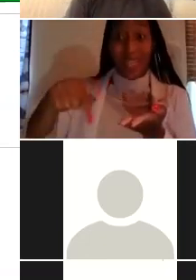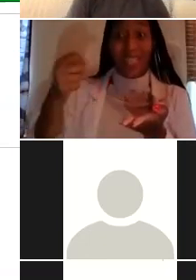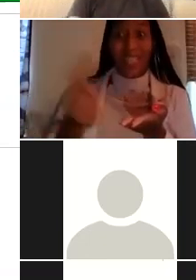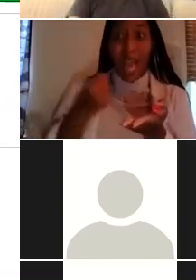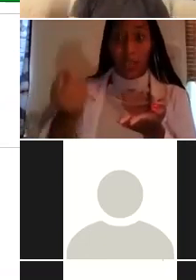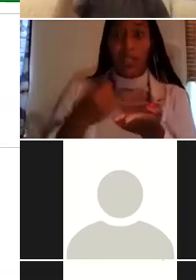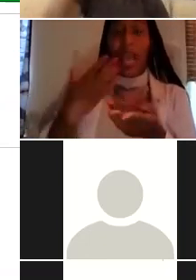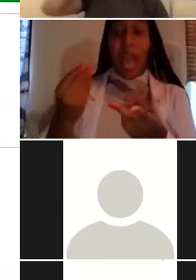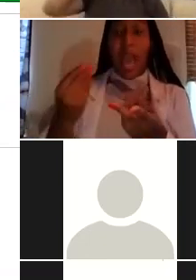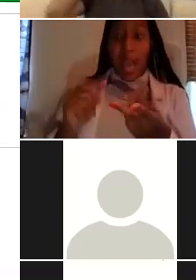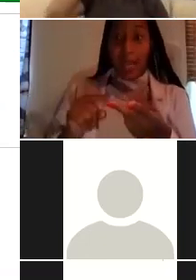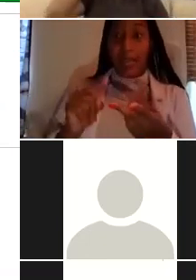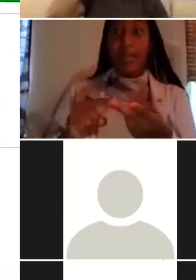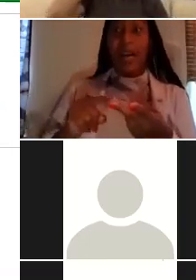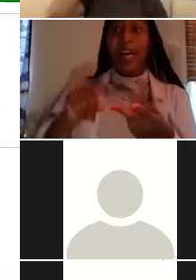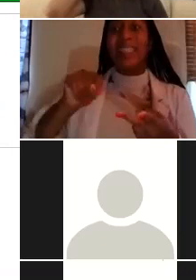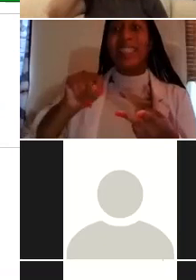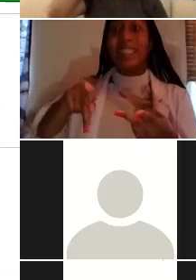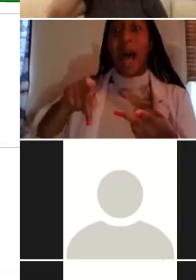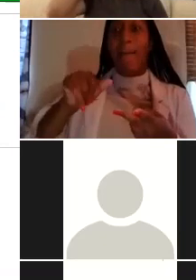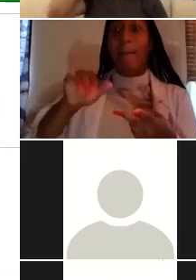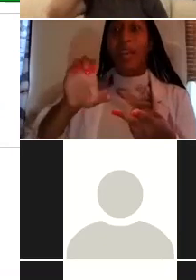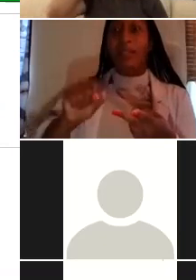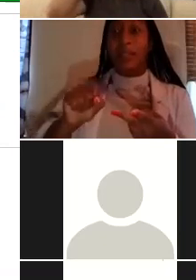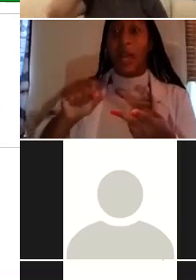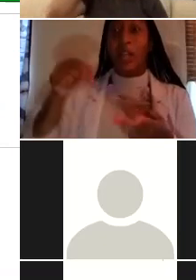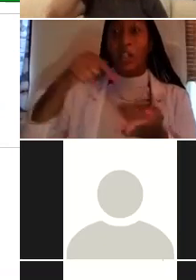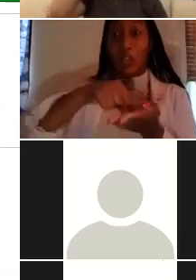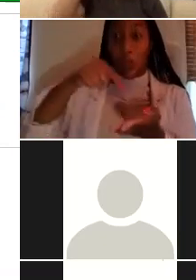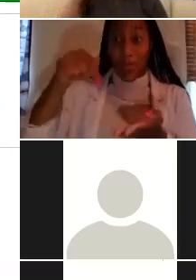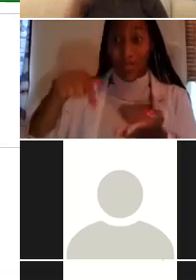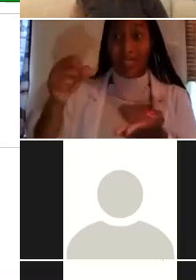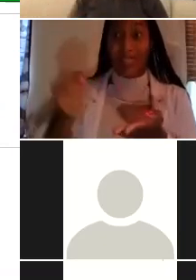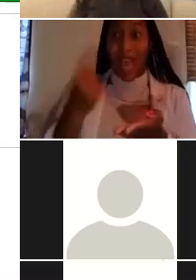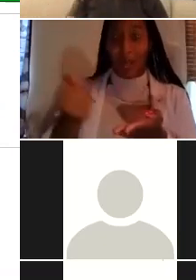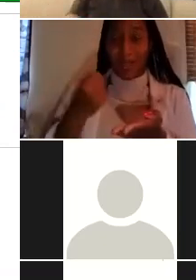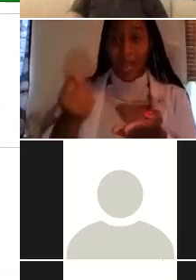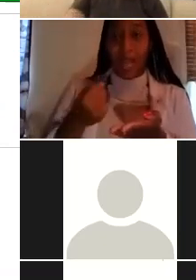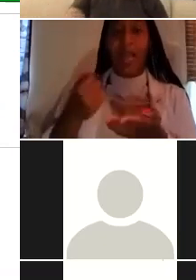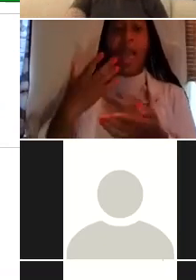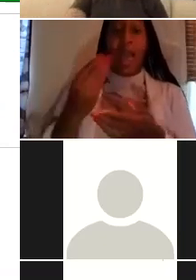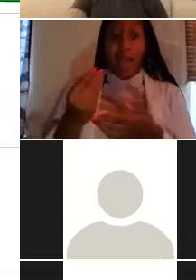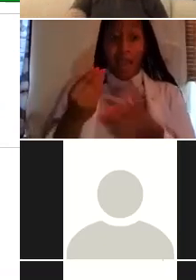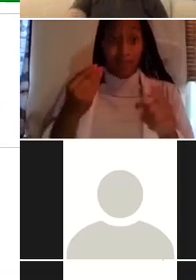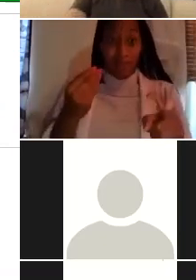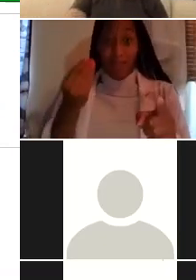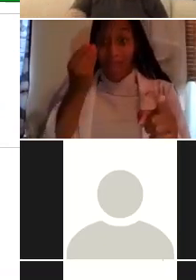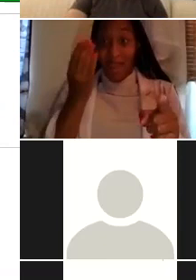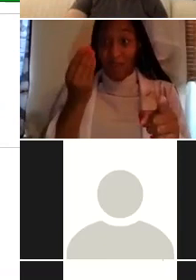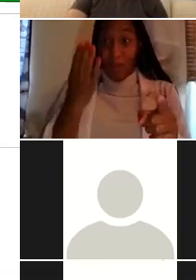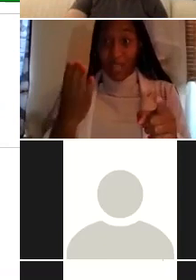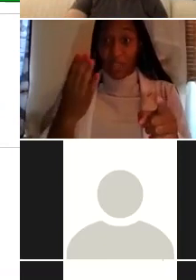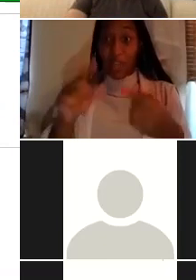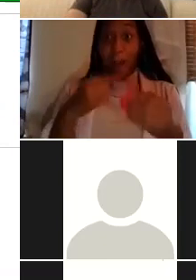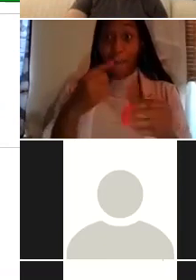And so here are the materials that relate to this topic that I made available to you. Your book,